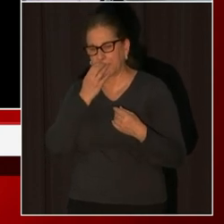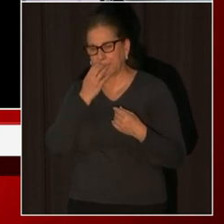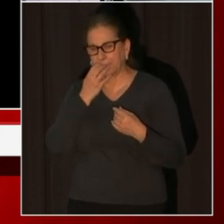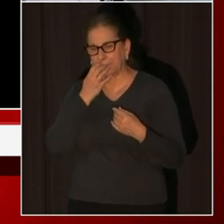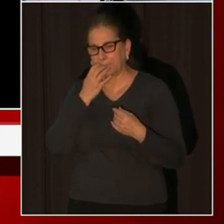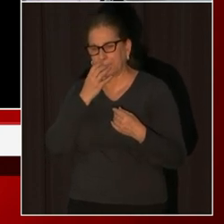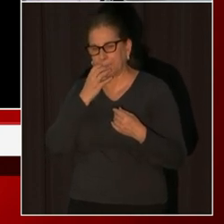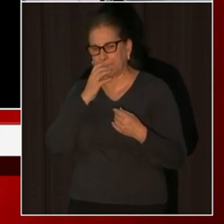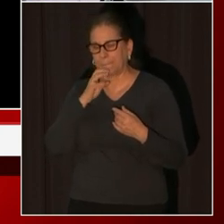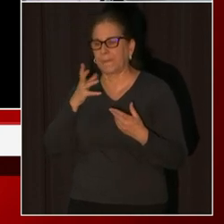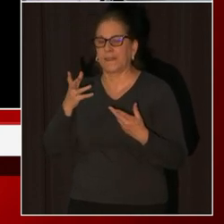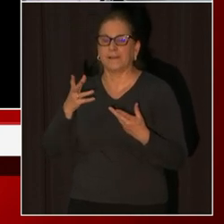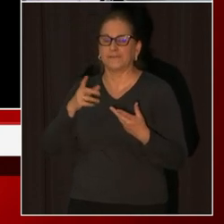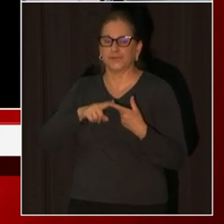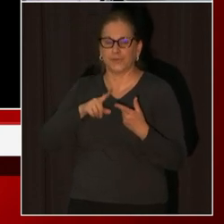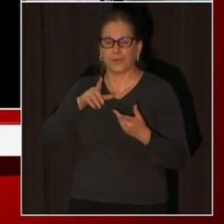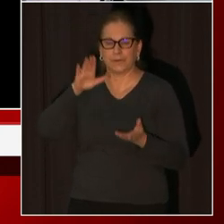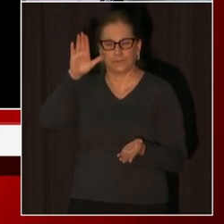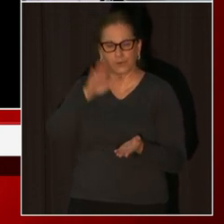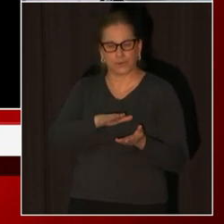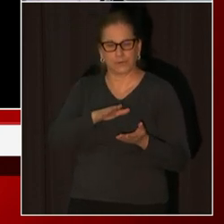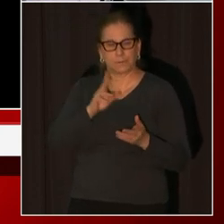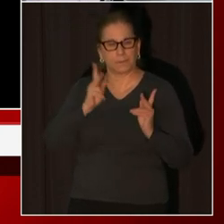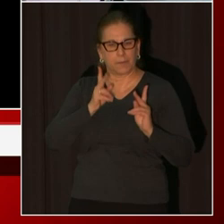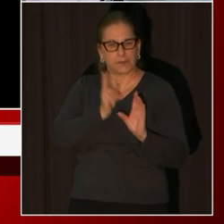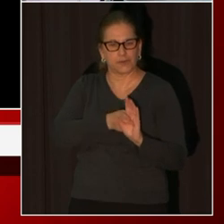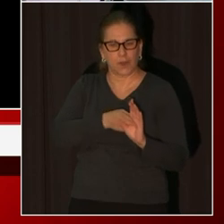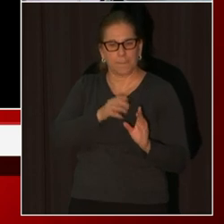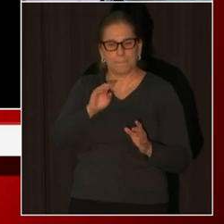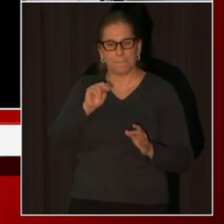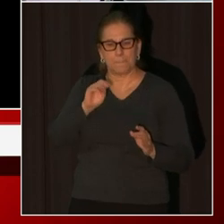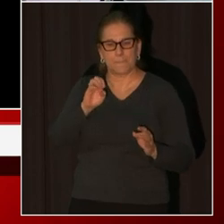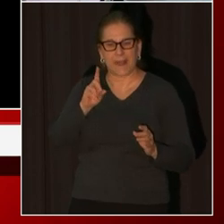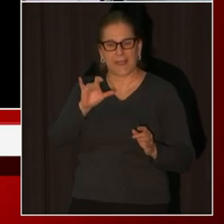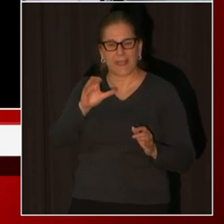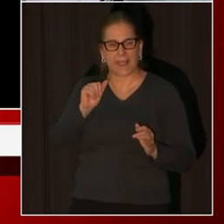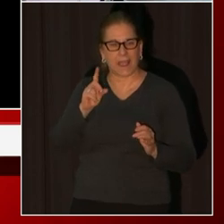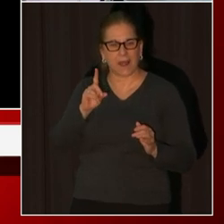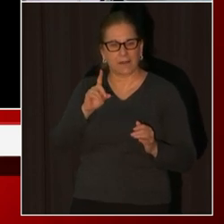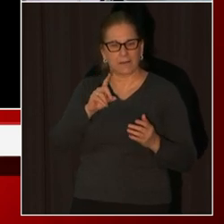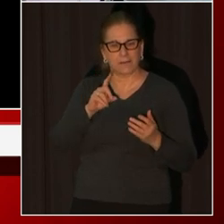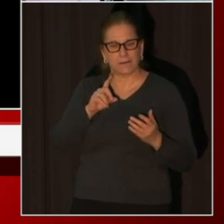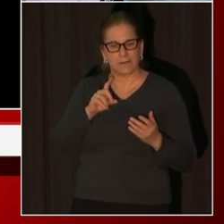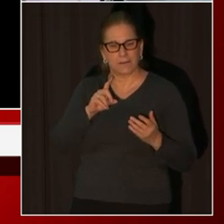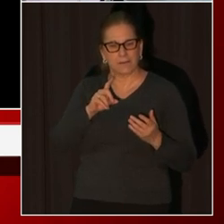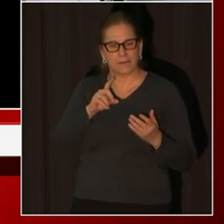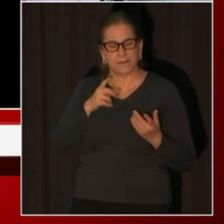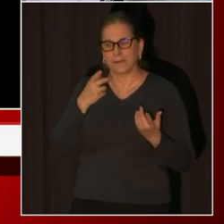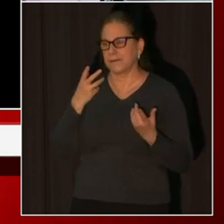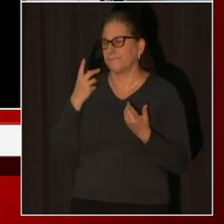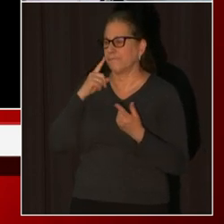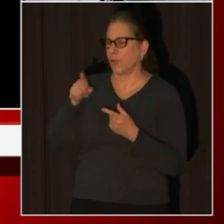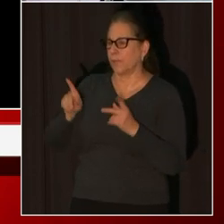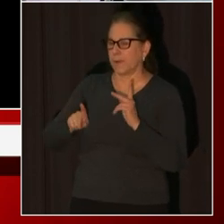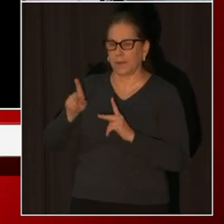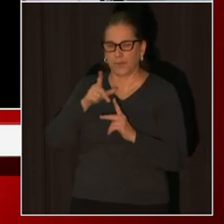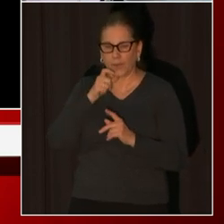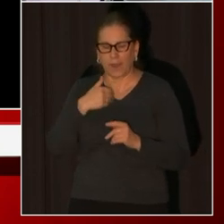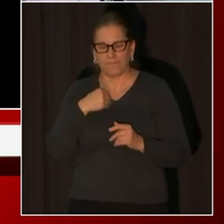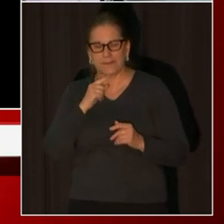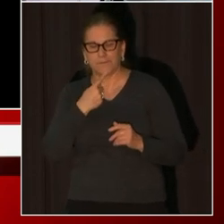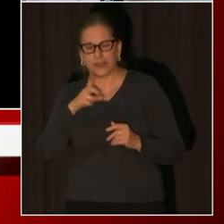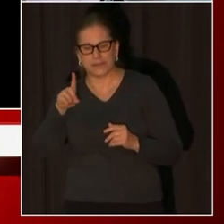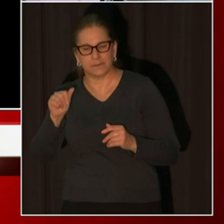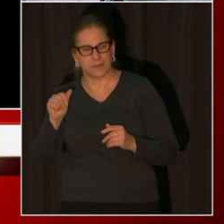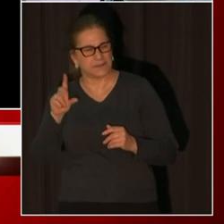and $1.4 million in grants for developmental disability service providers, and increased Stevie Sellos